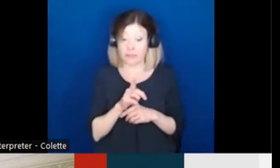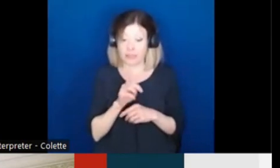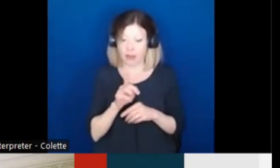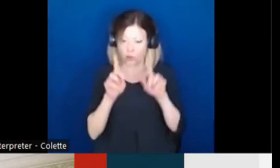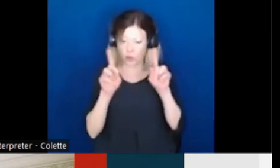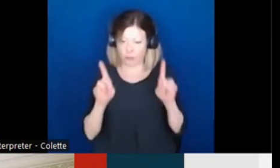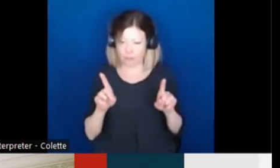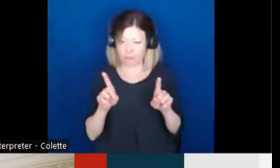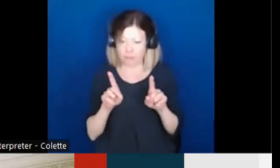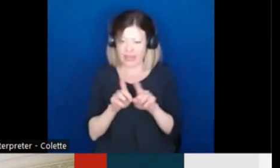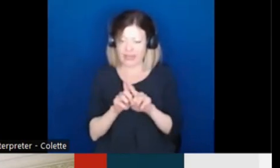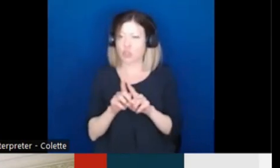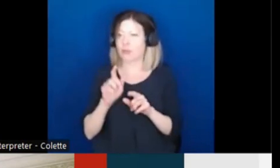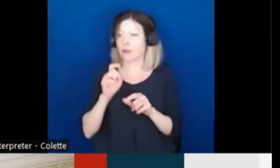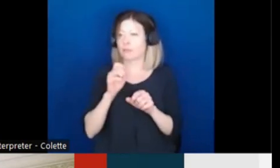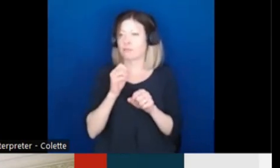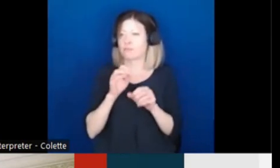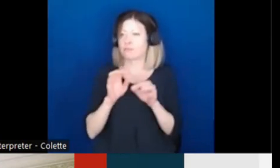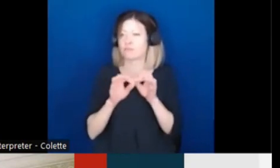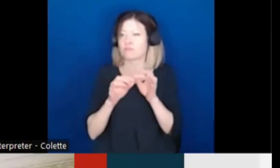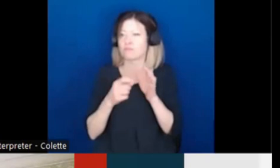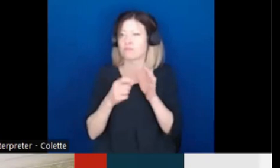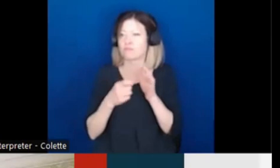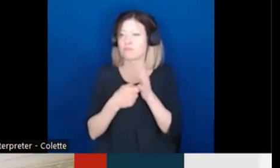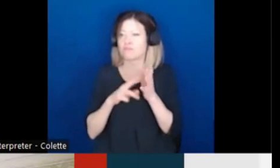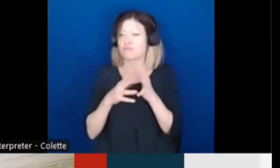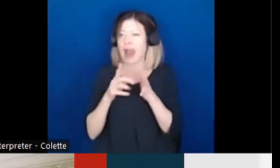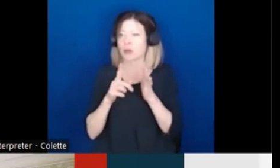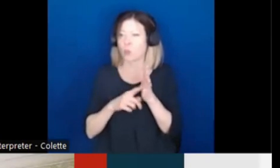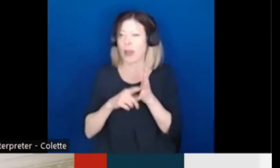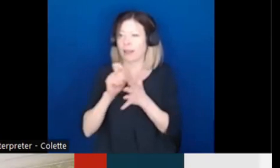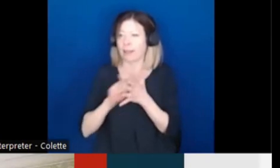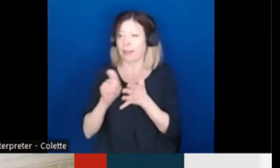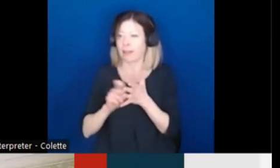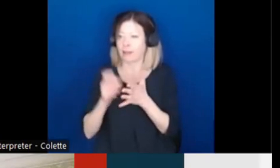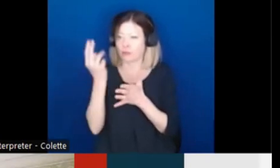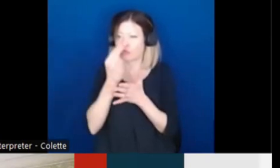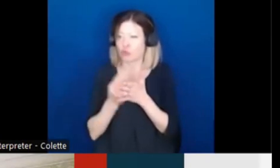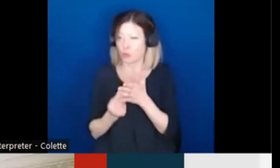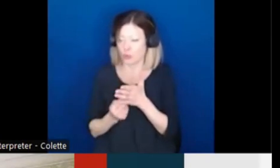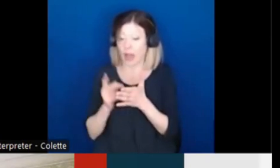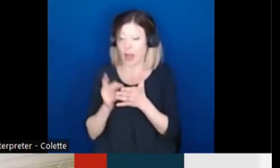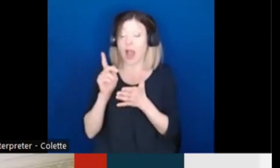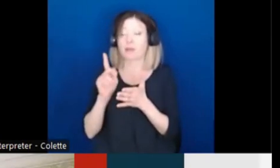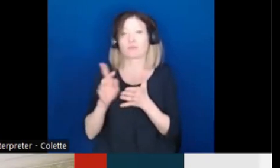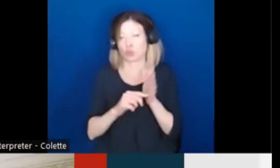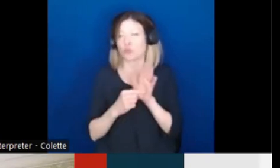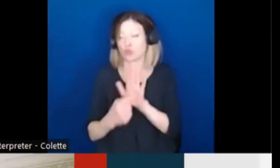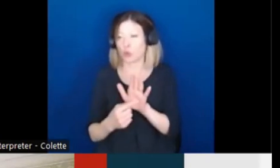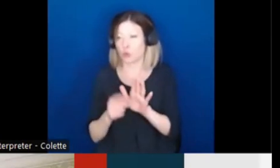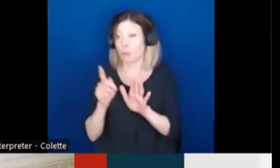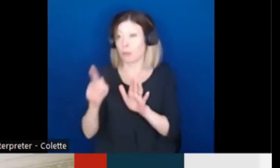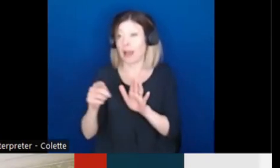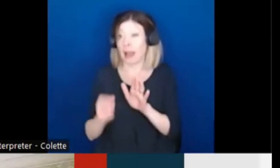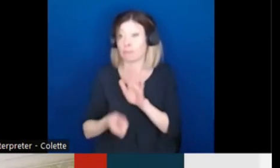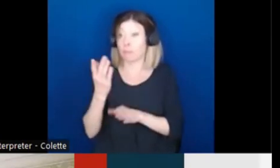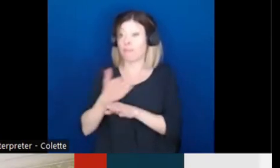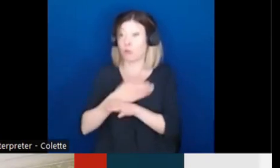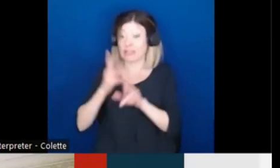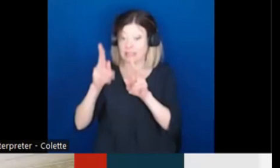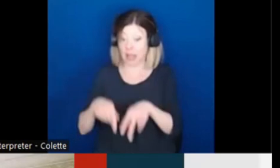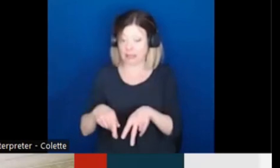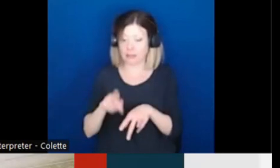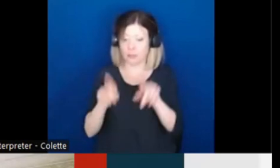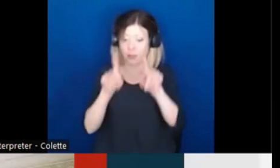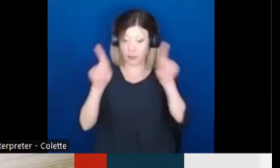kind of a horrible cartoon he drew just before he died. So he's in bed. A skeleton, which represents death, is